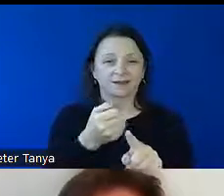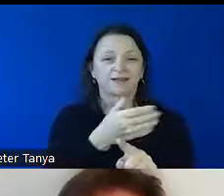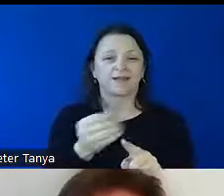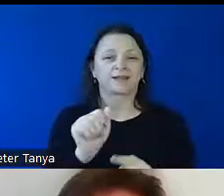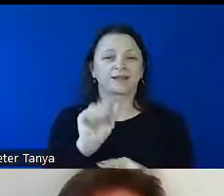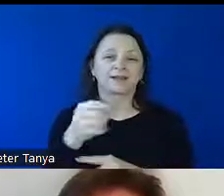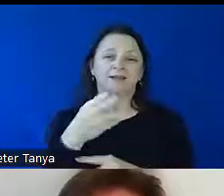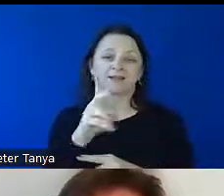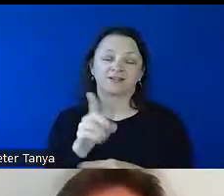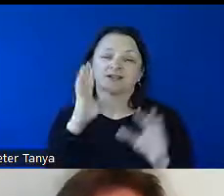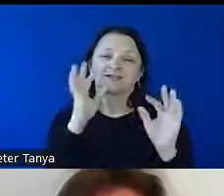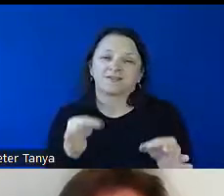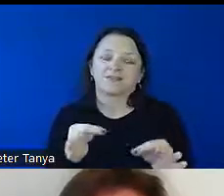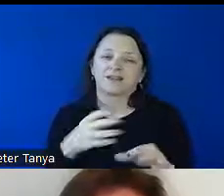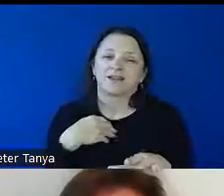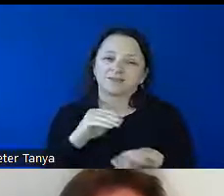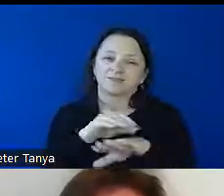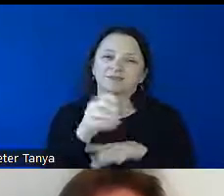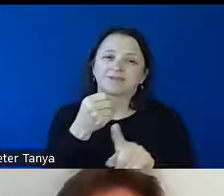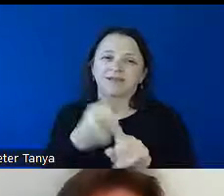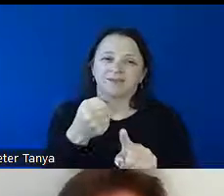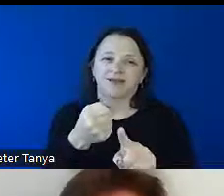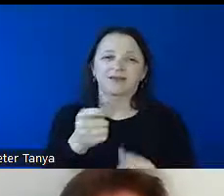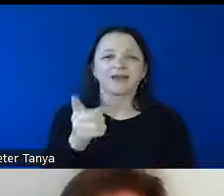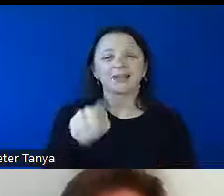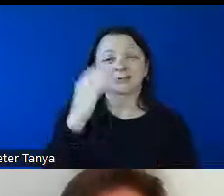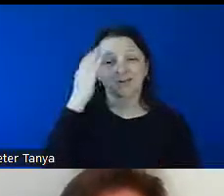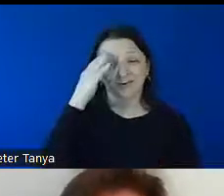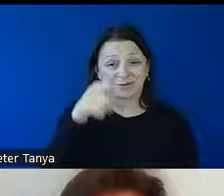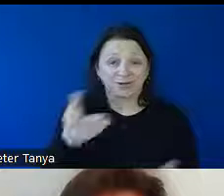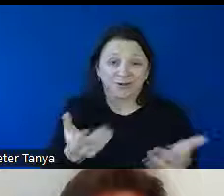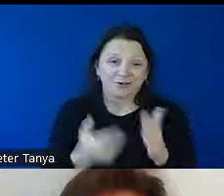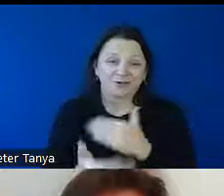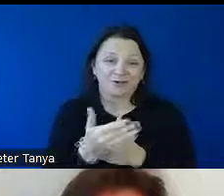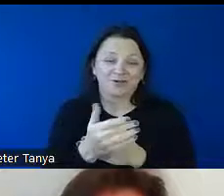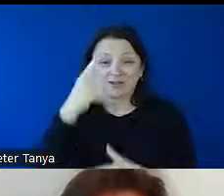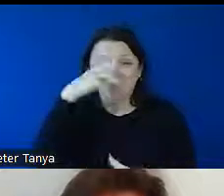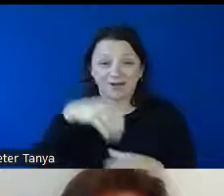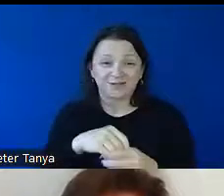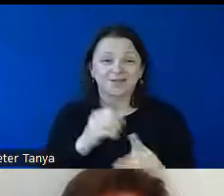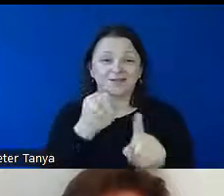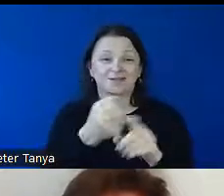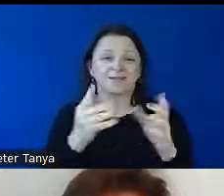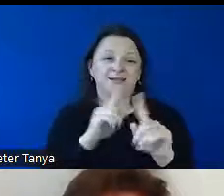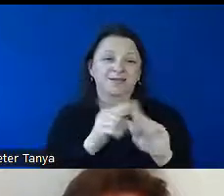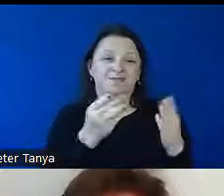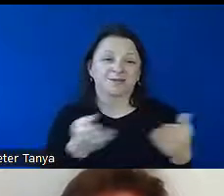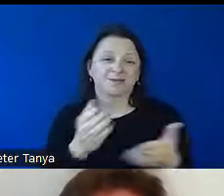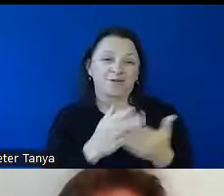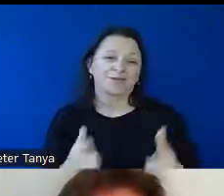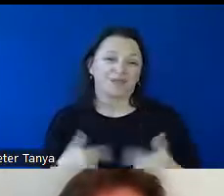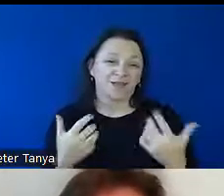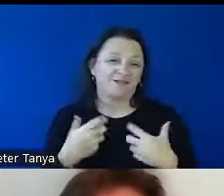it's certainly impactful. And you all know by virtue of your presence this morning that autism is impactful on many aspects of life and